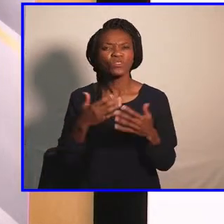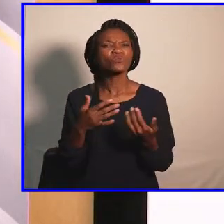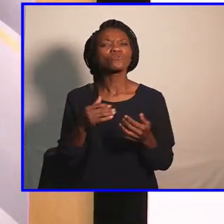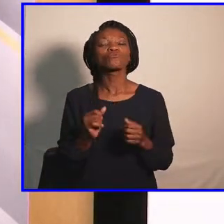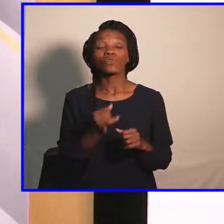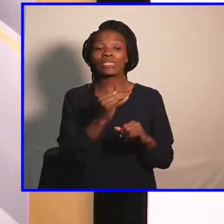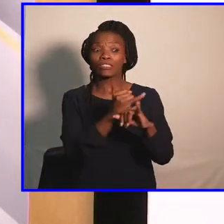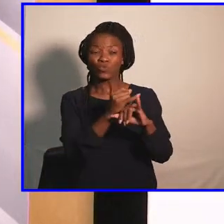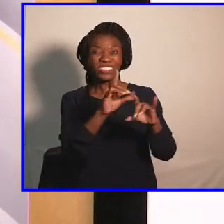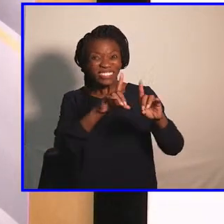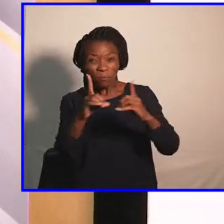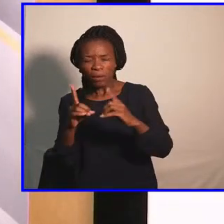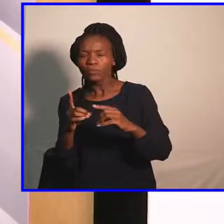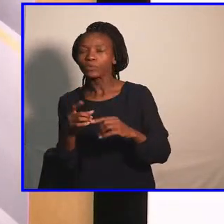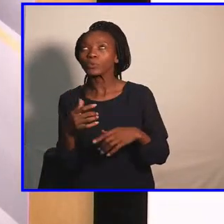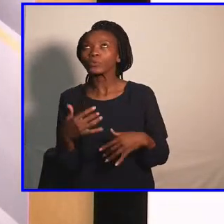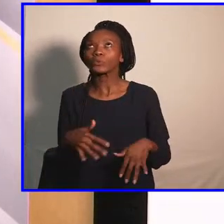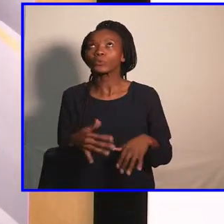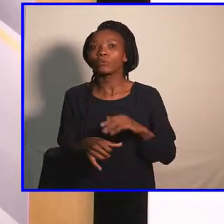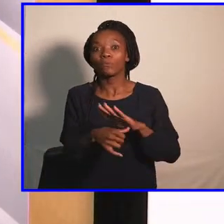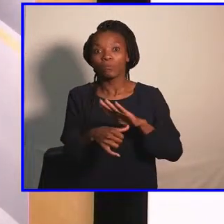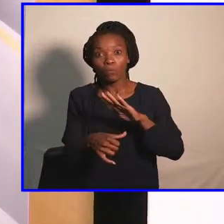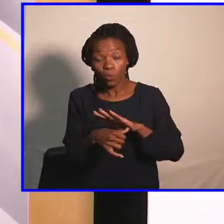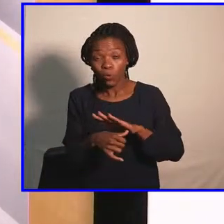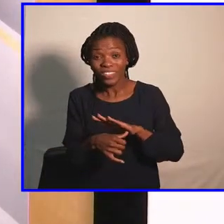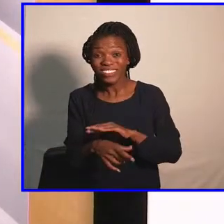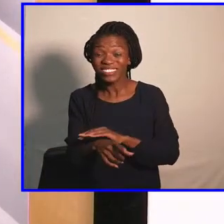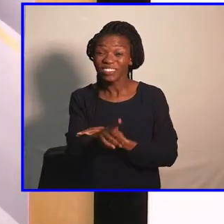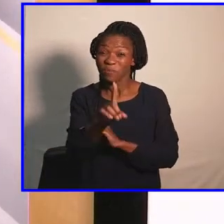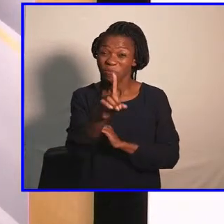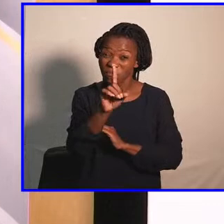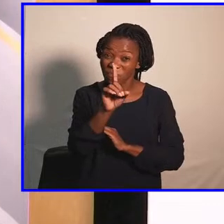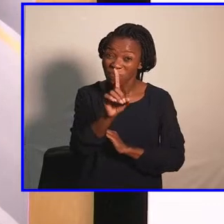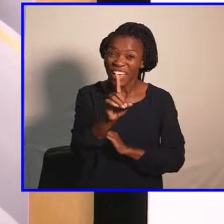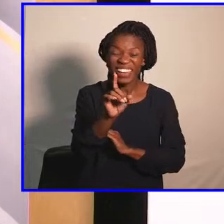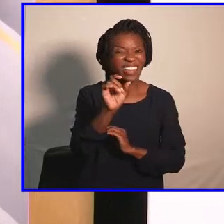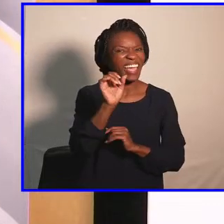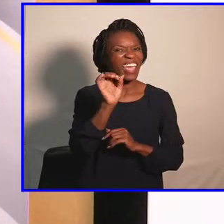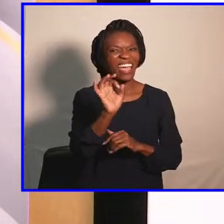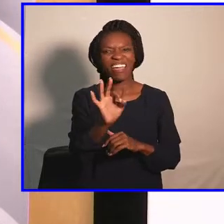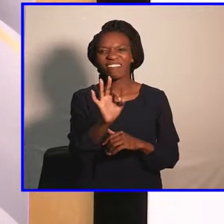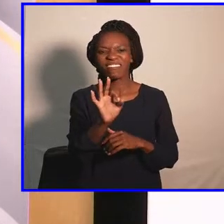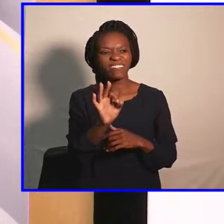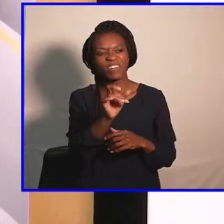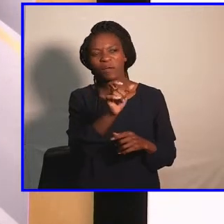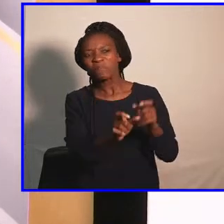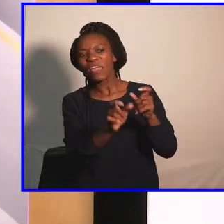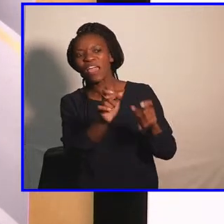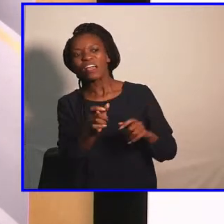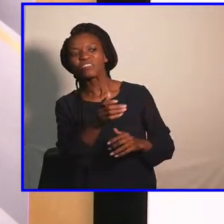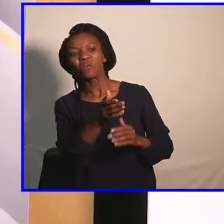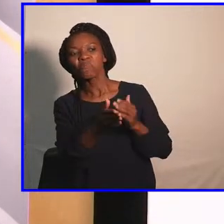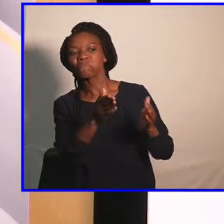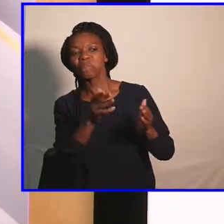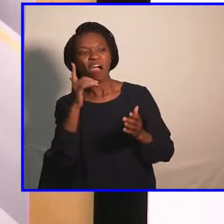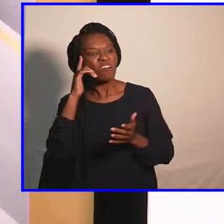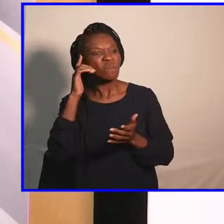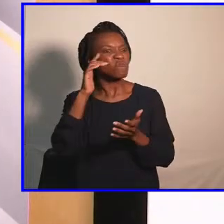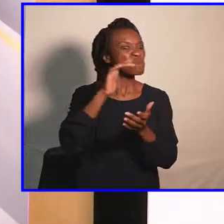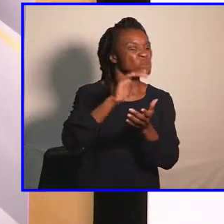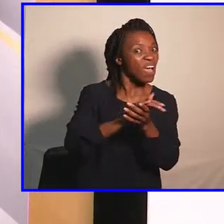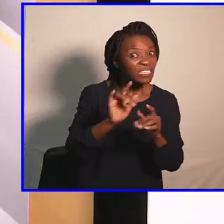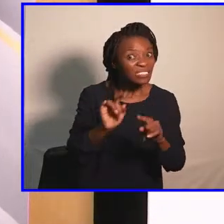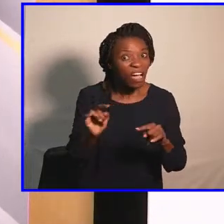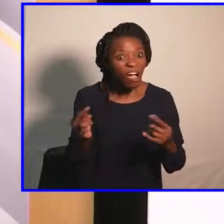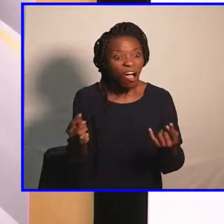Institutions matter, but without credible individuals and